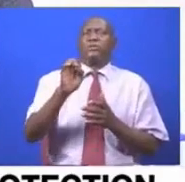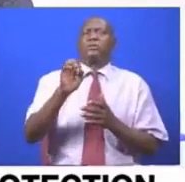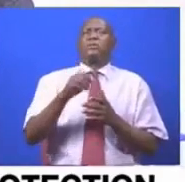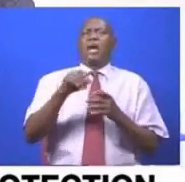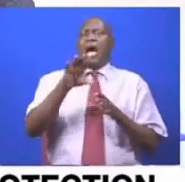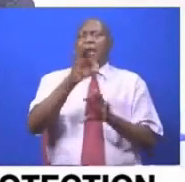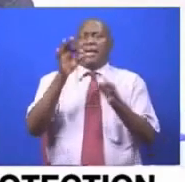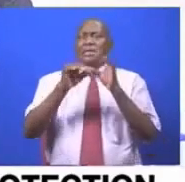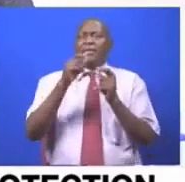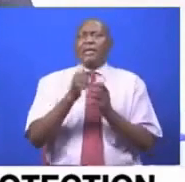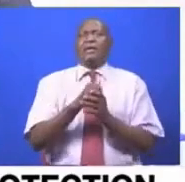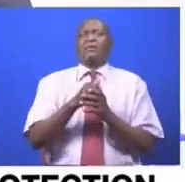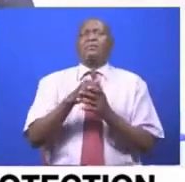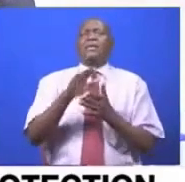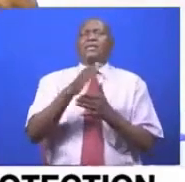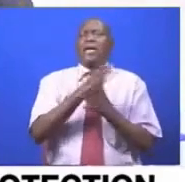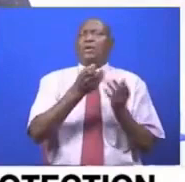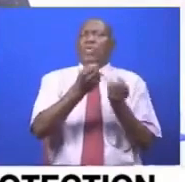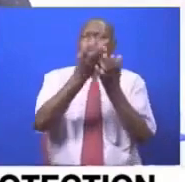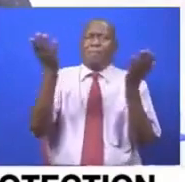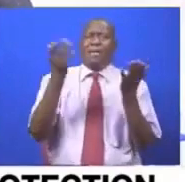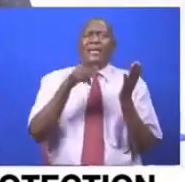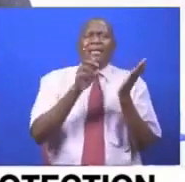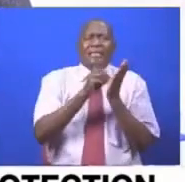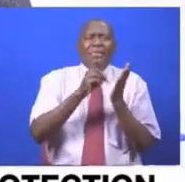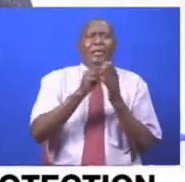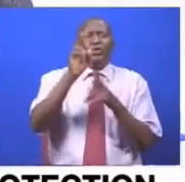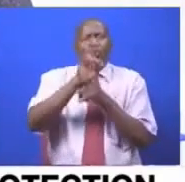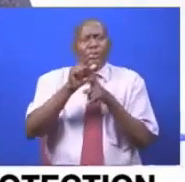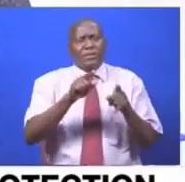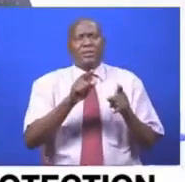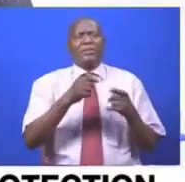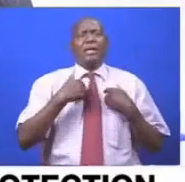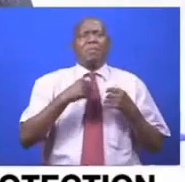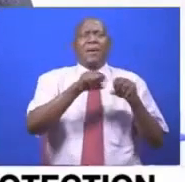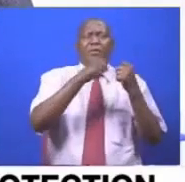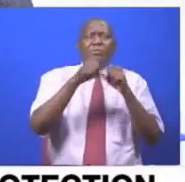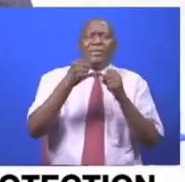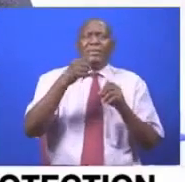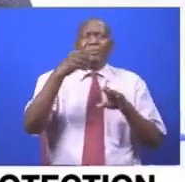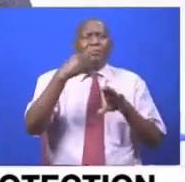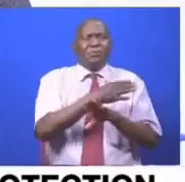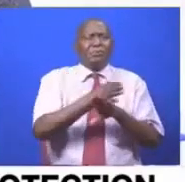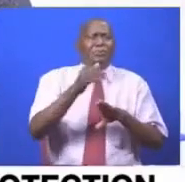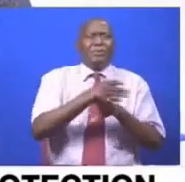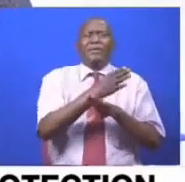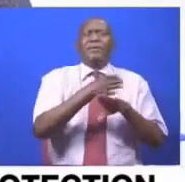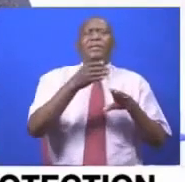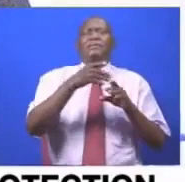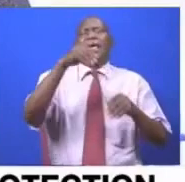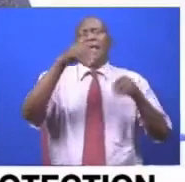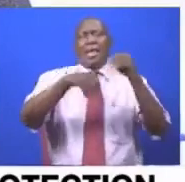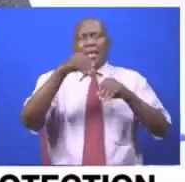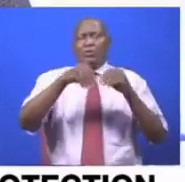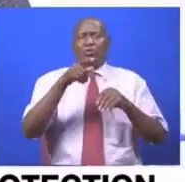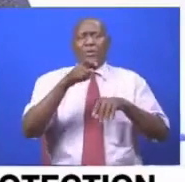to Kenyans was shared to them. And it is that data that was used to manipulate, of course, the elections during that